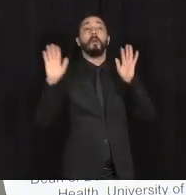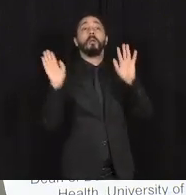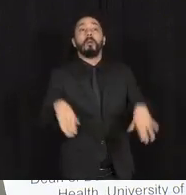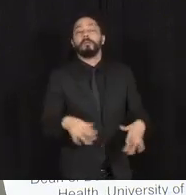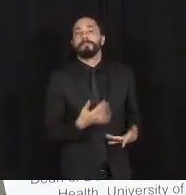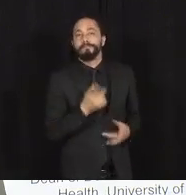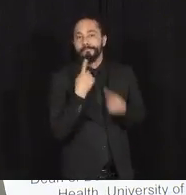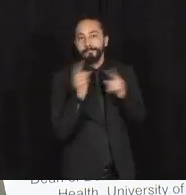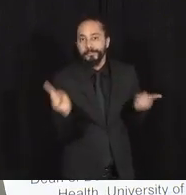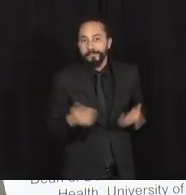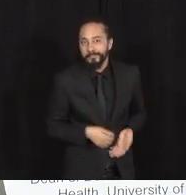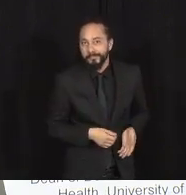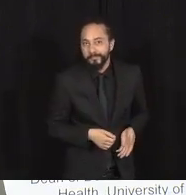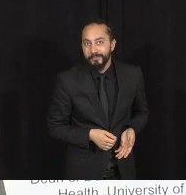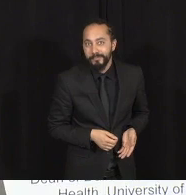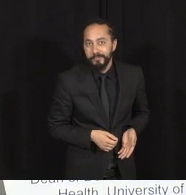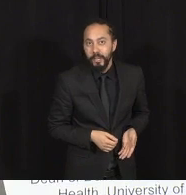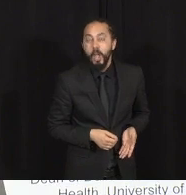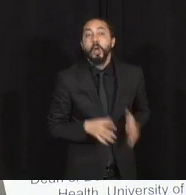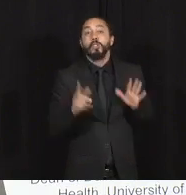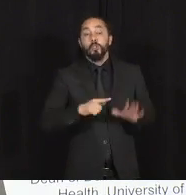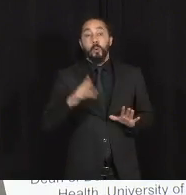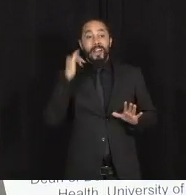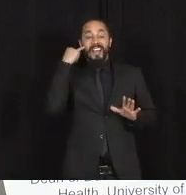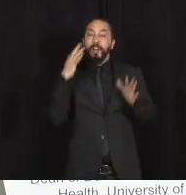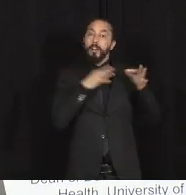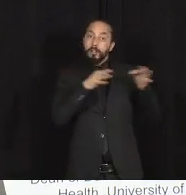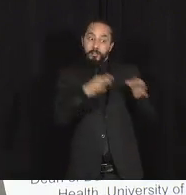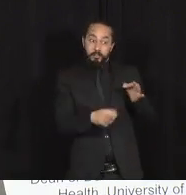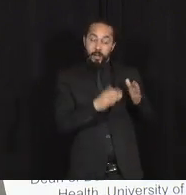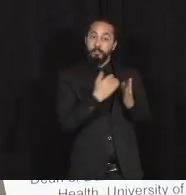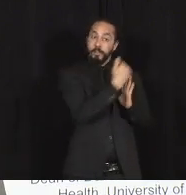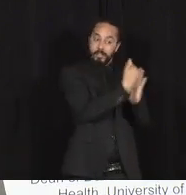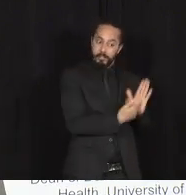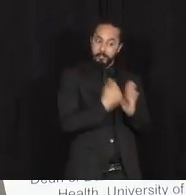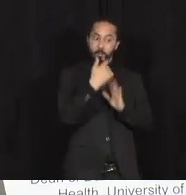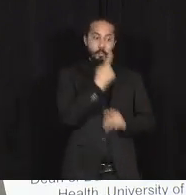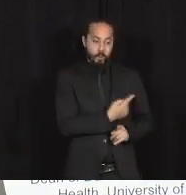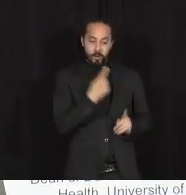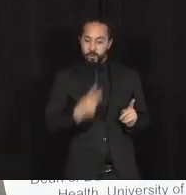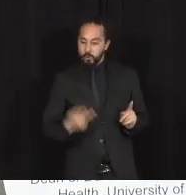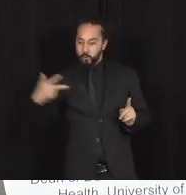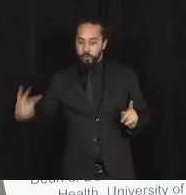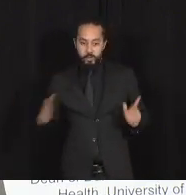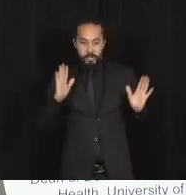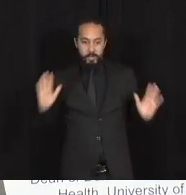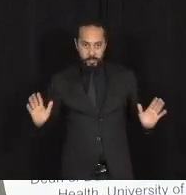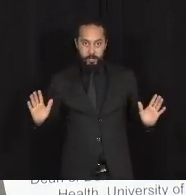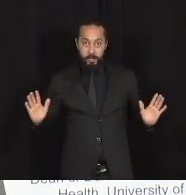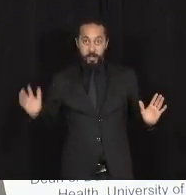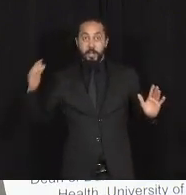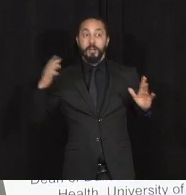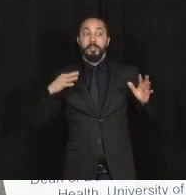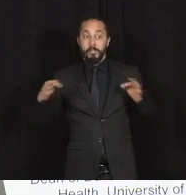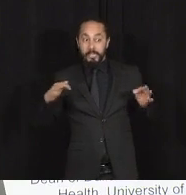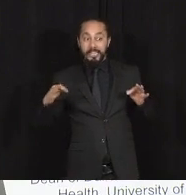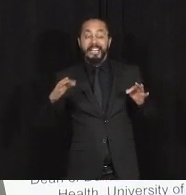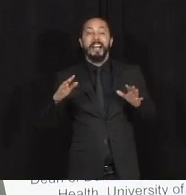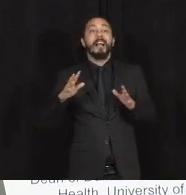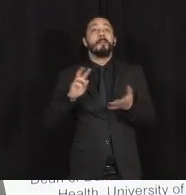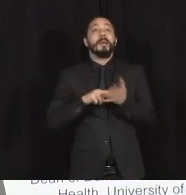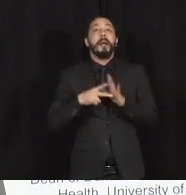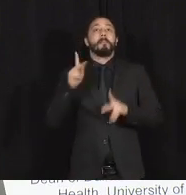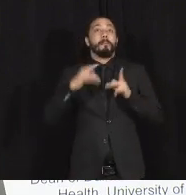sure that they stay safe and keep the people around them safe. And it's important to note well that if there are people with COVID-19 infections moving